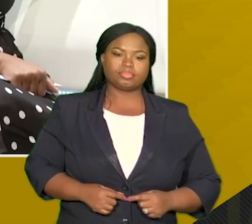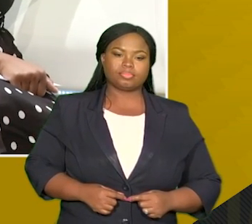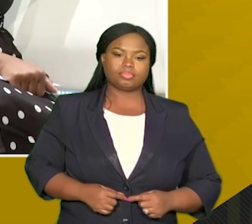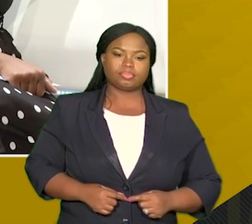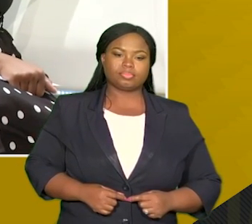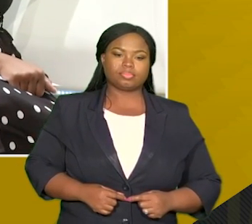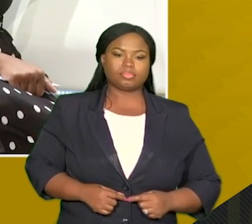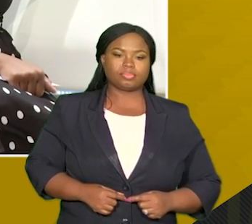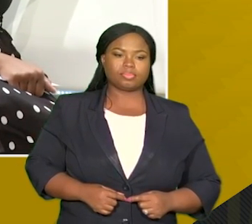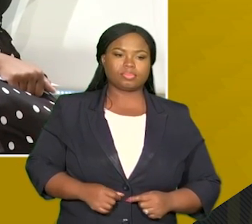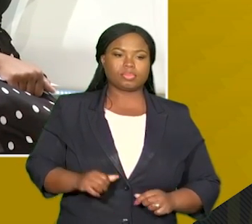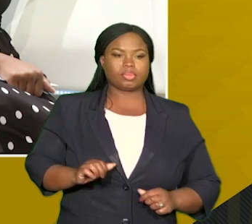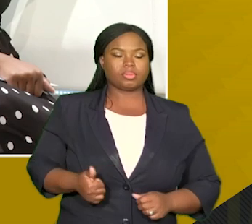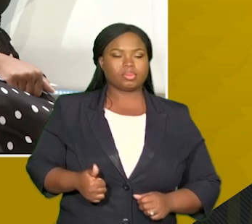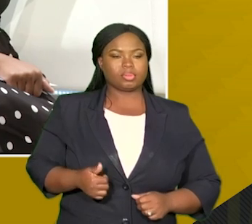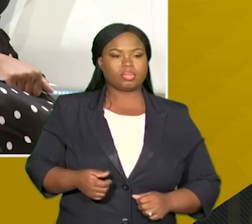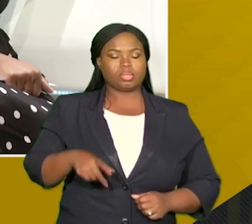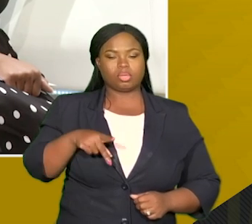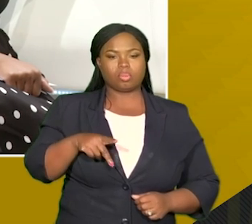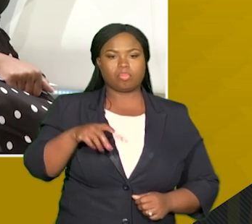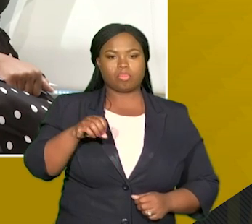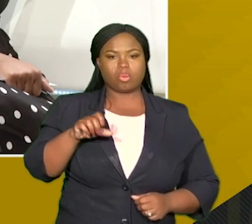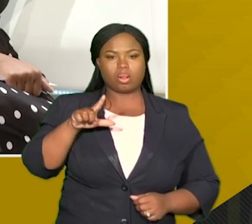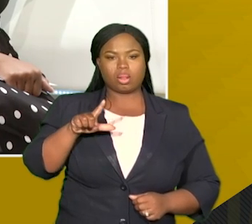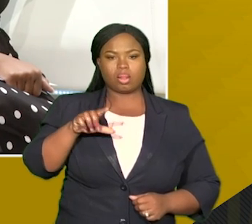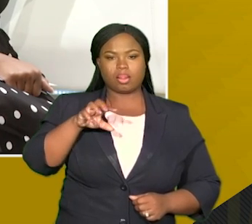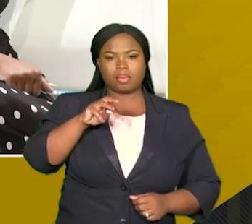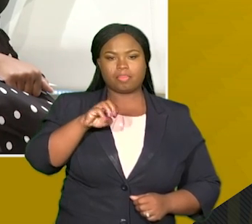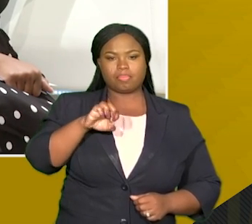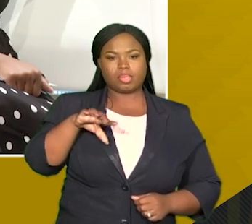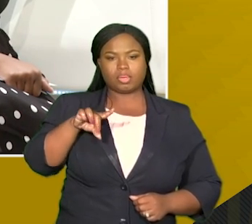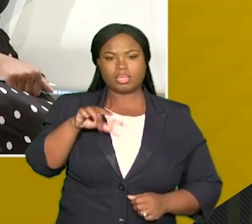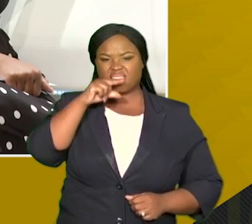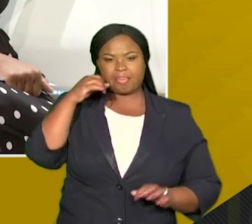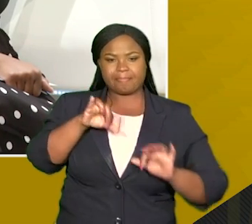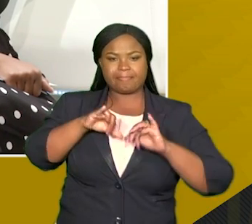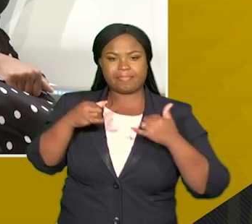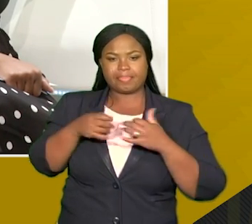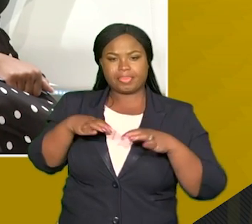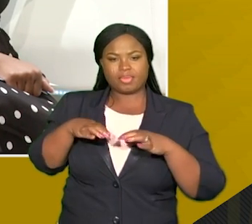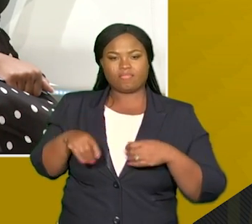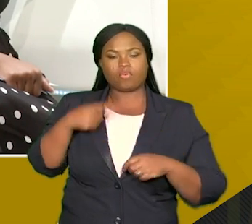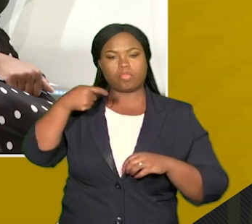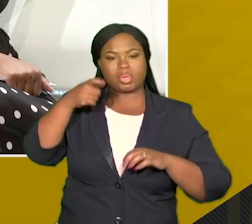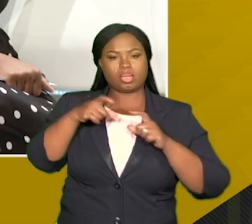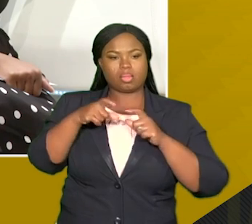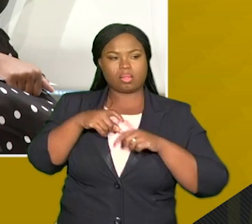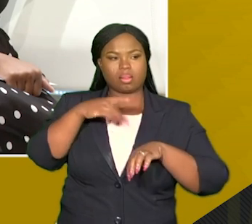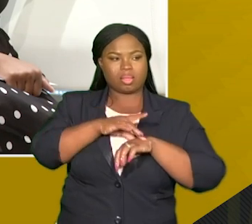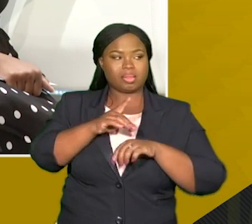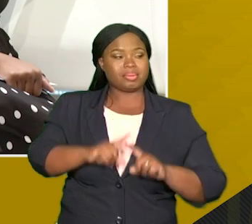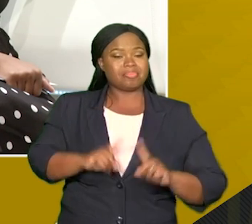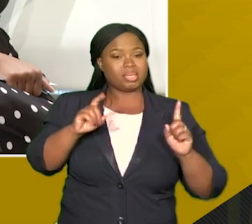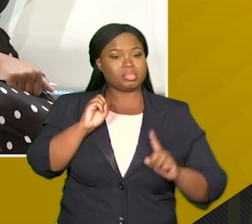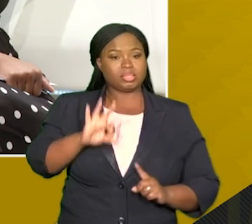Paul Med was rendering that kind of a service from a medical scheme perspective. However, when a member